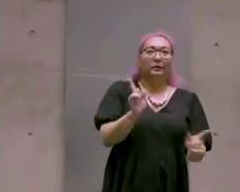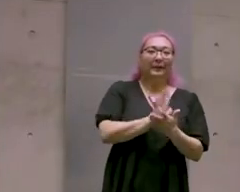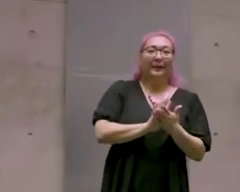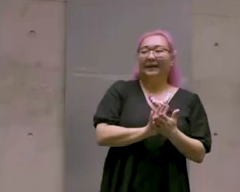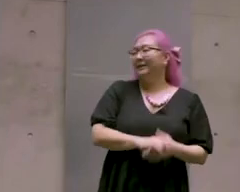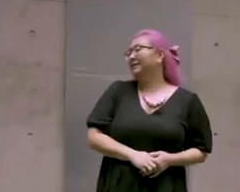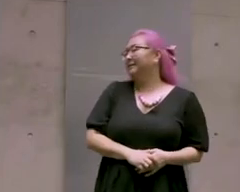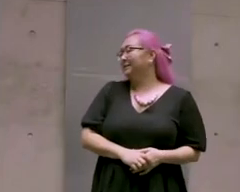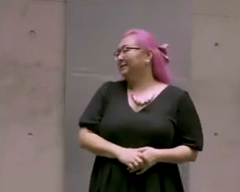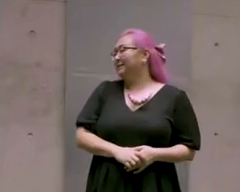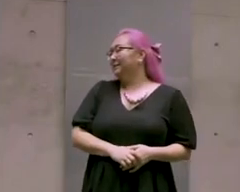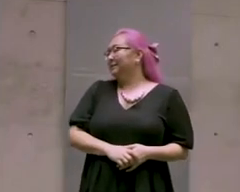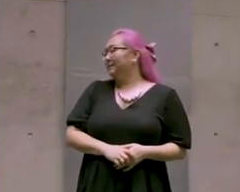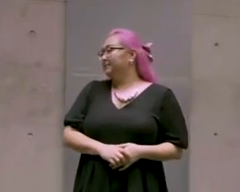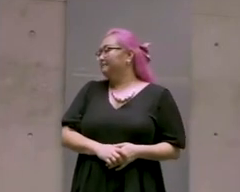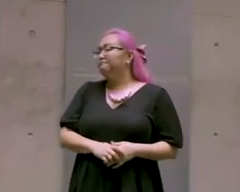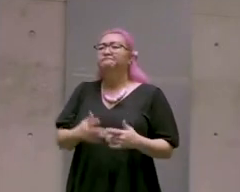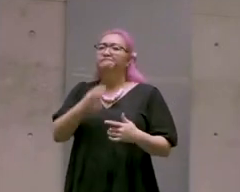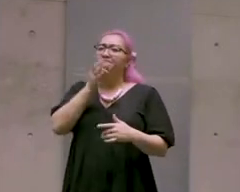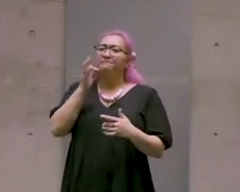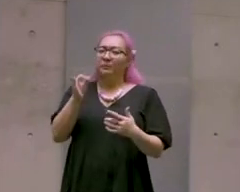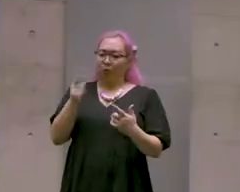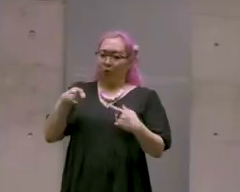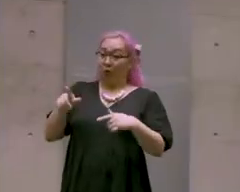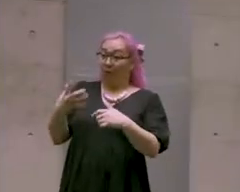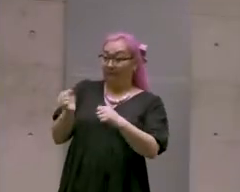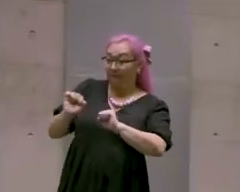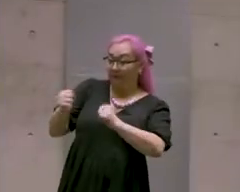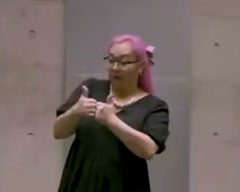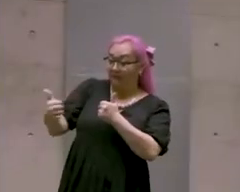that community in a company?